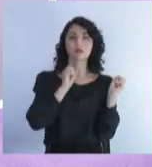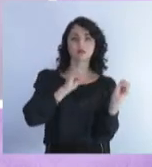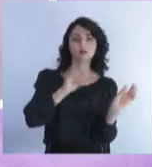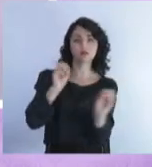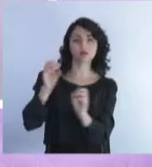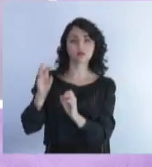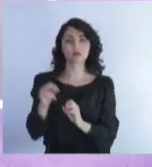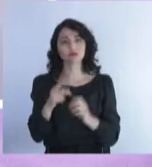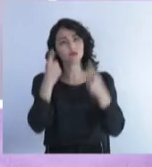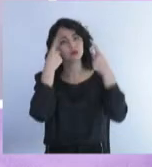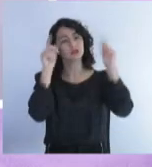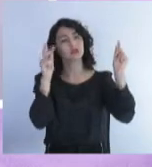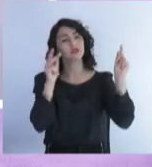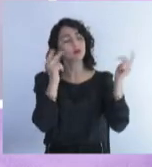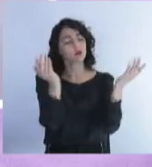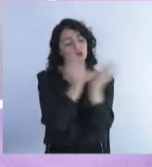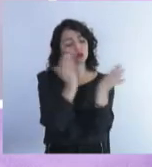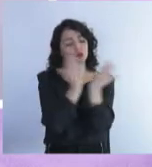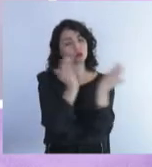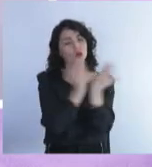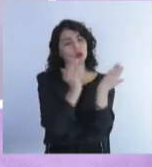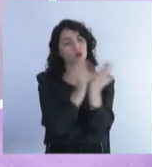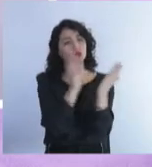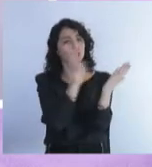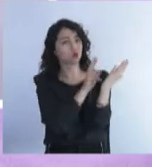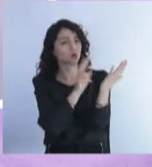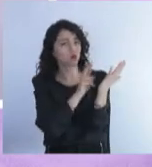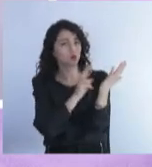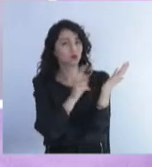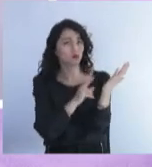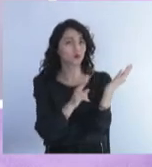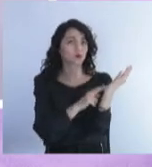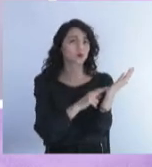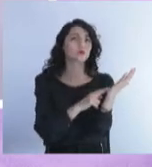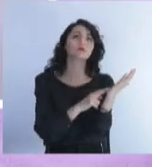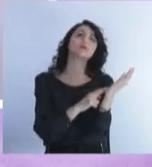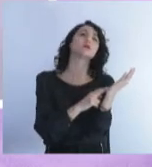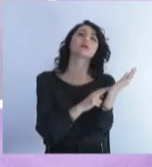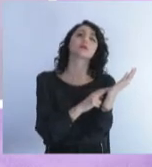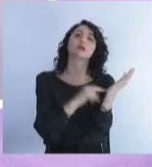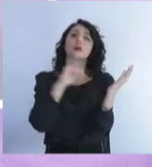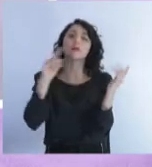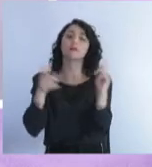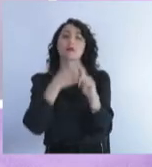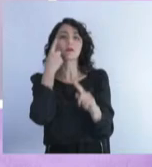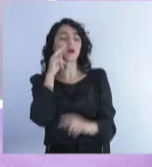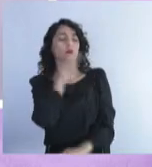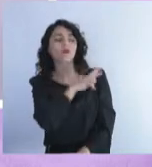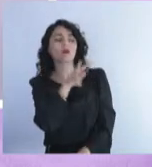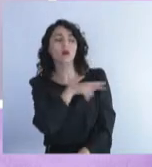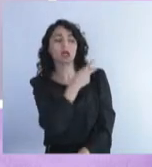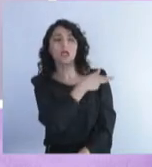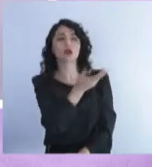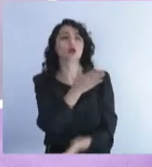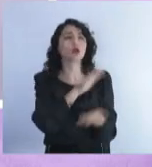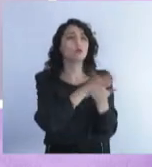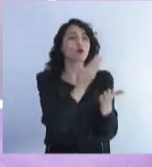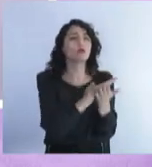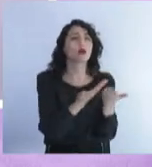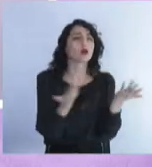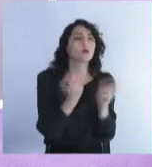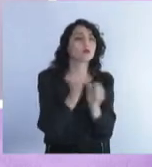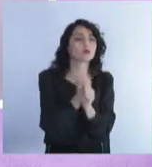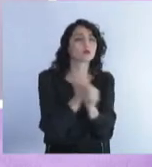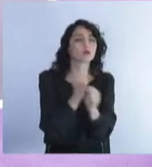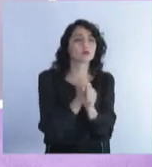They were given a topic for a sermon that they were going to practice and be judged on. And one by one, they